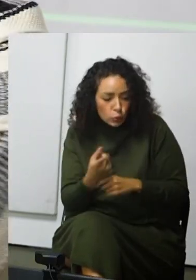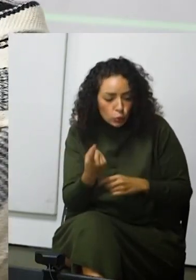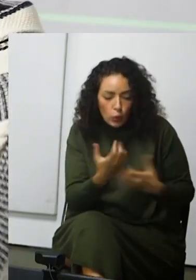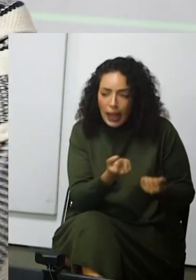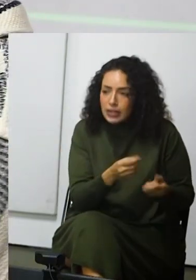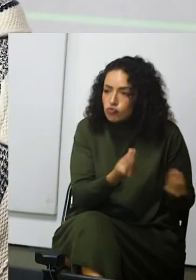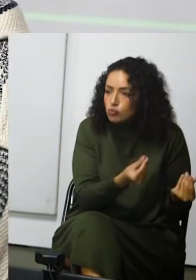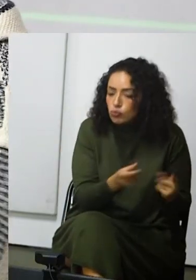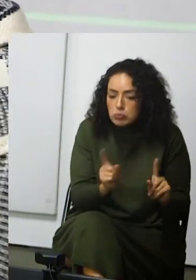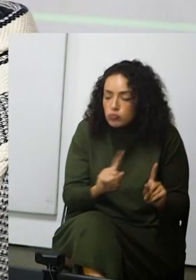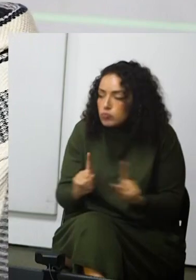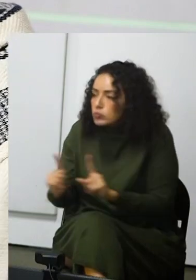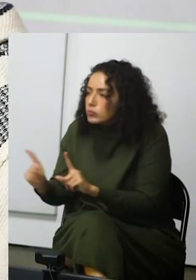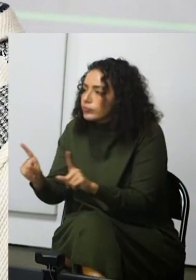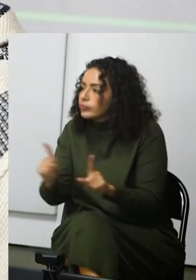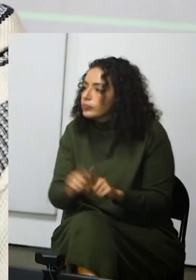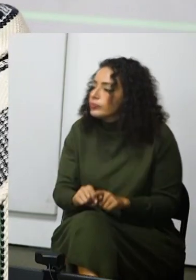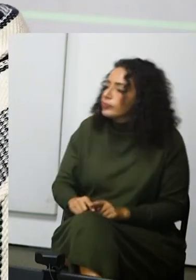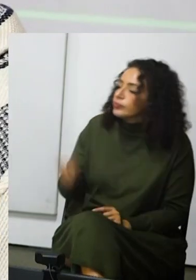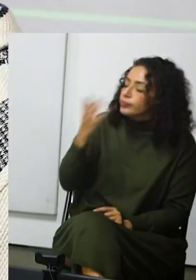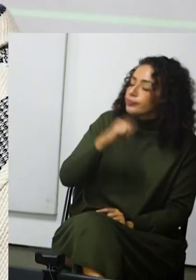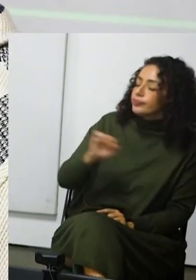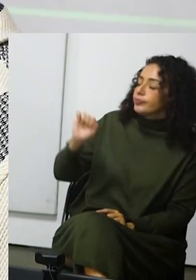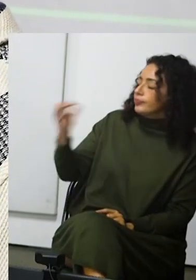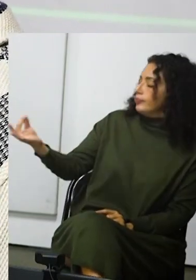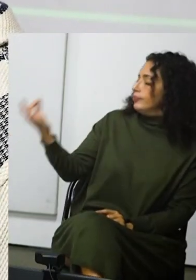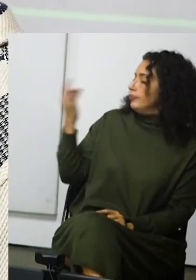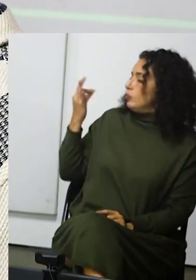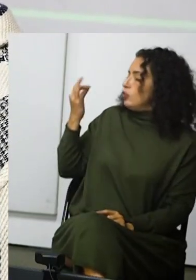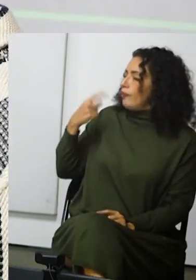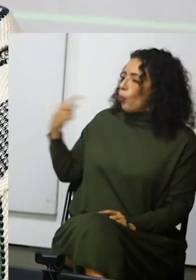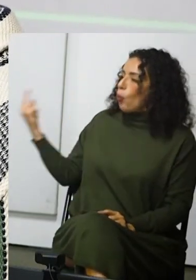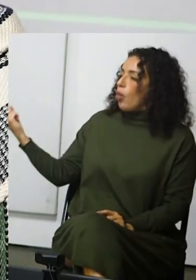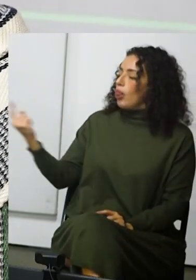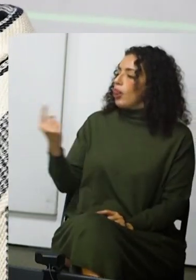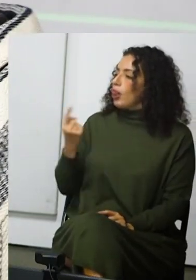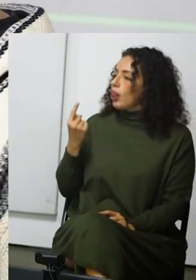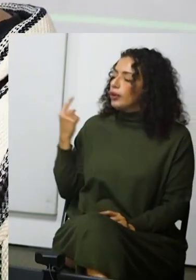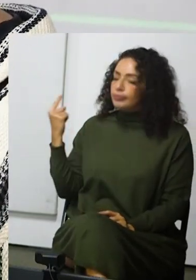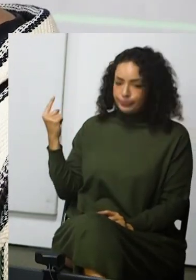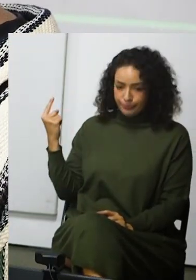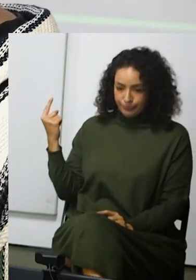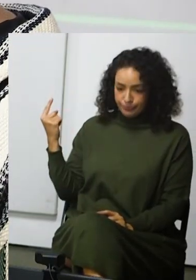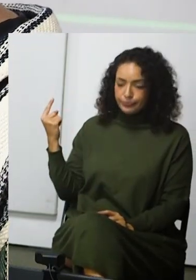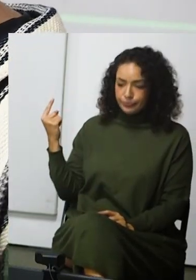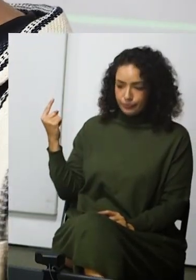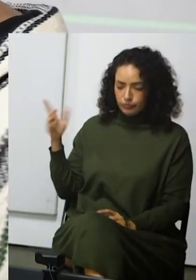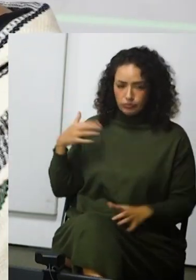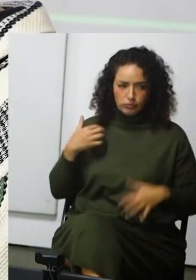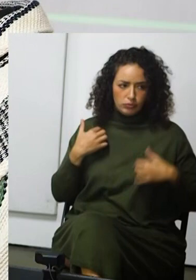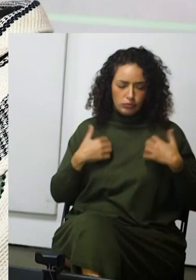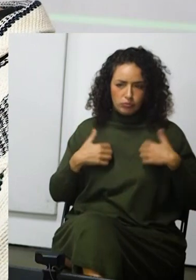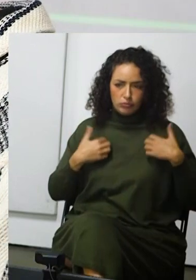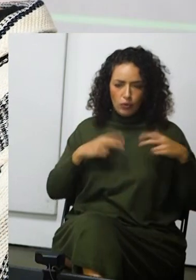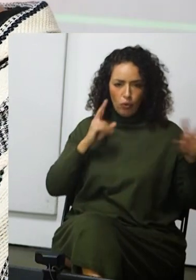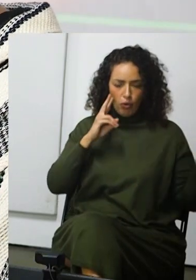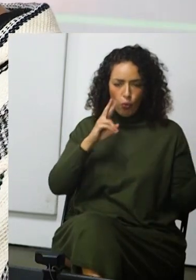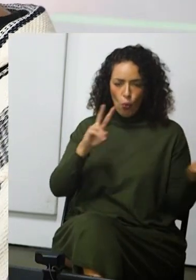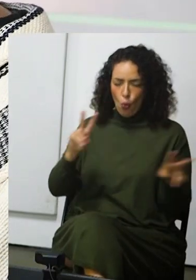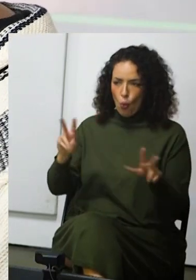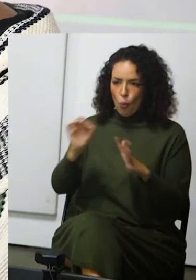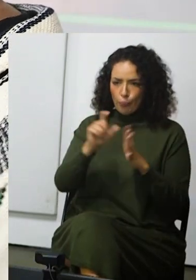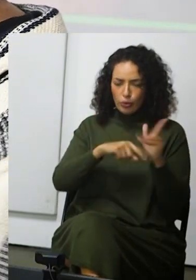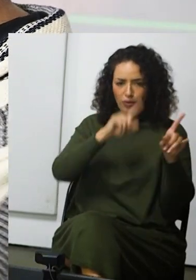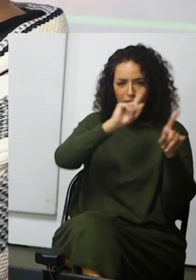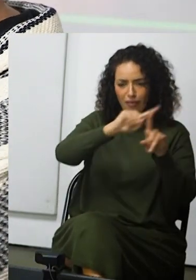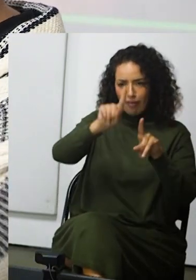Yeah, Fran. Question for everyone. It was so interesting to see all of your different projects and hear about your